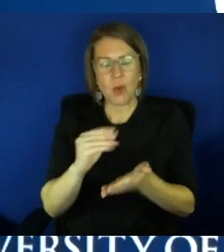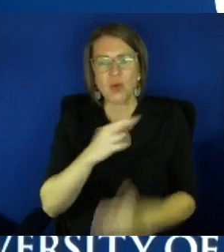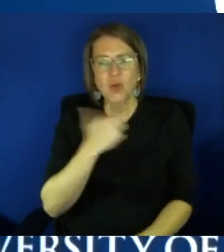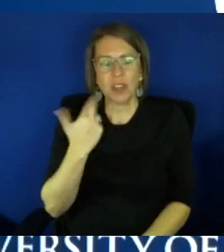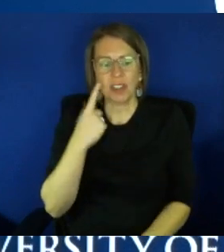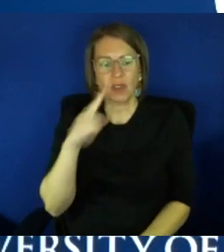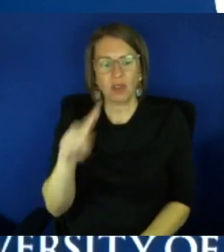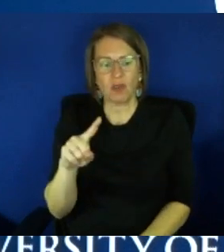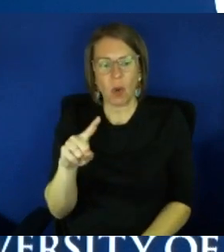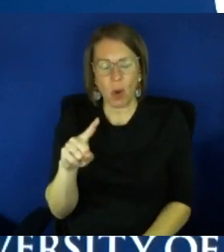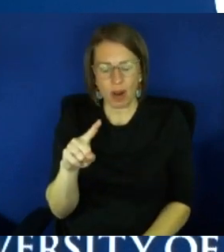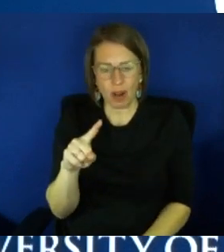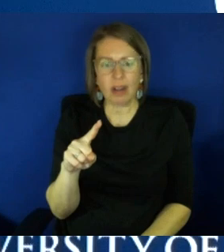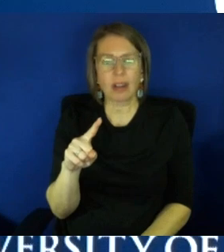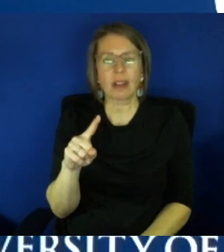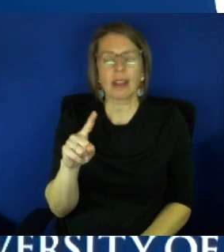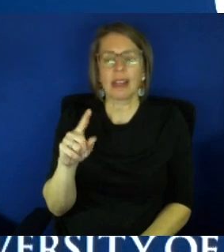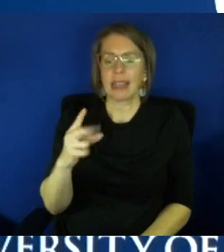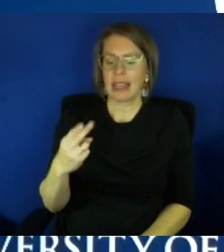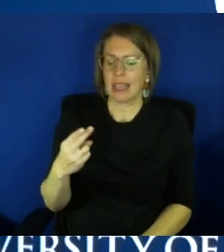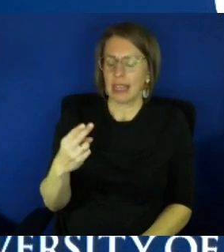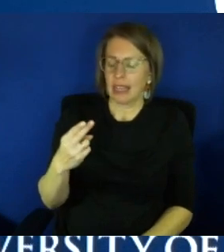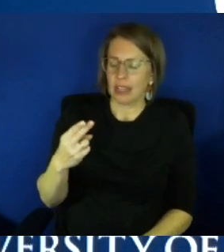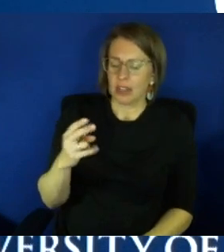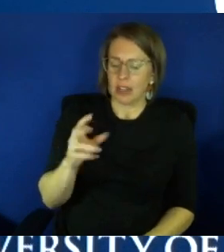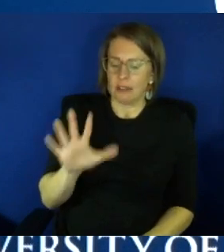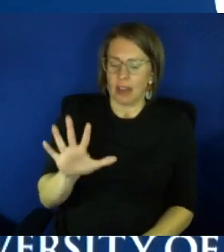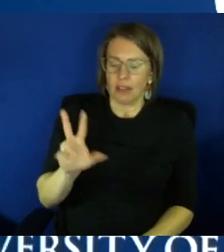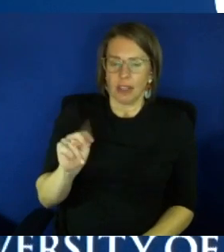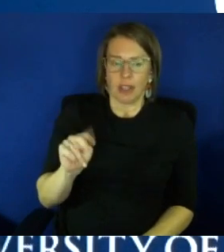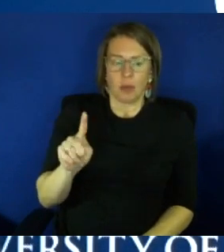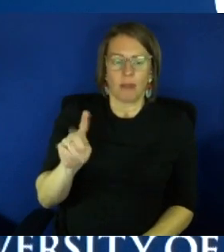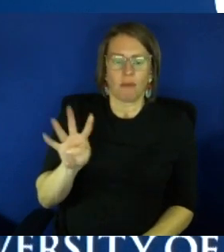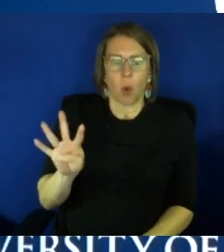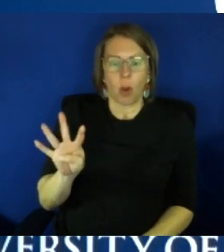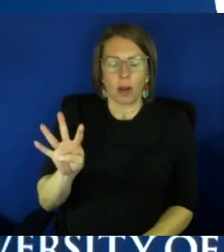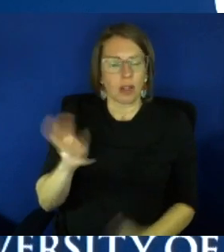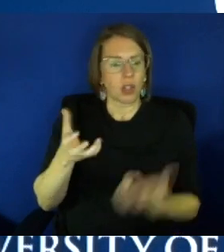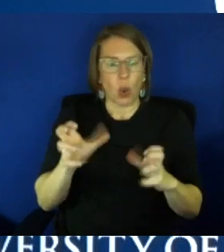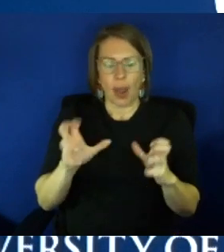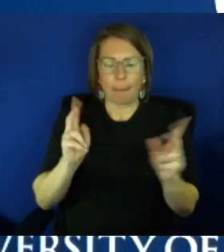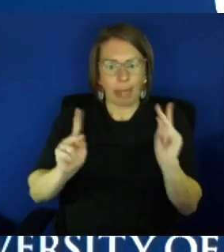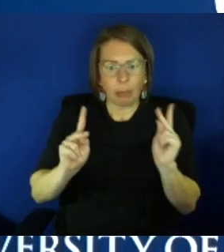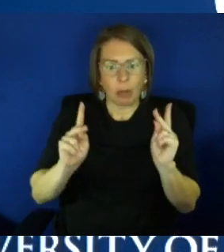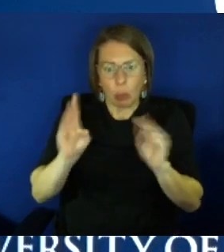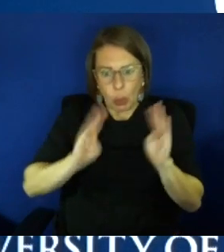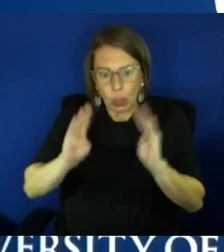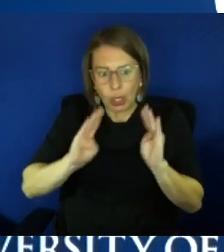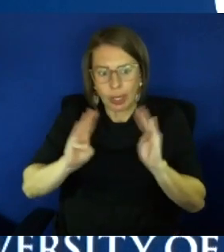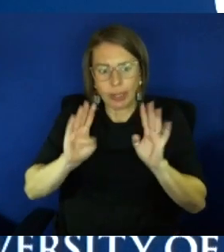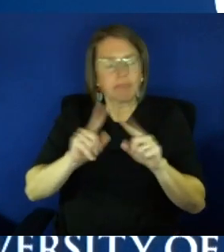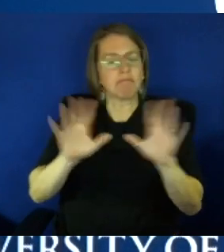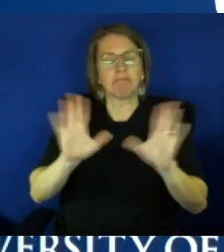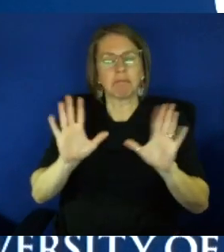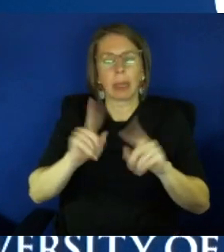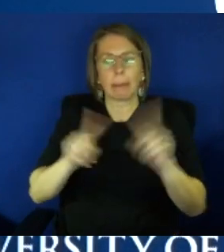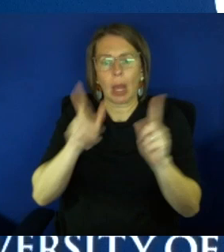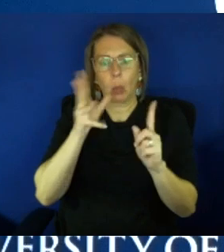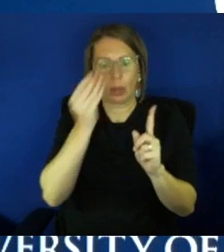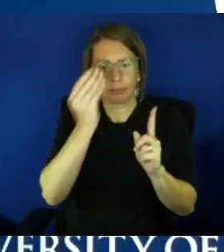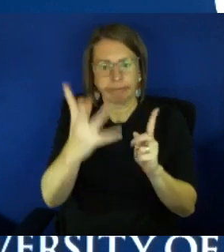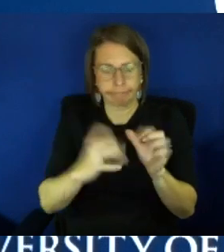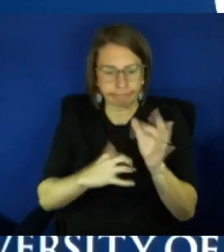H5N1 for the general population as well, so we don't want to cause any panic, but we will keep you updated as far as any